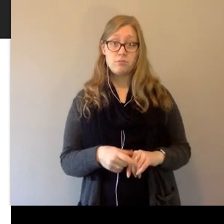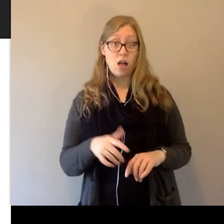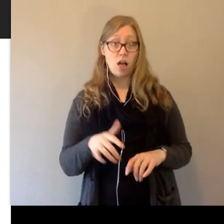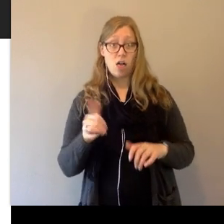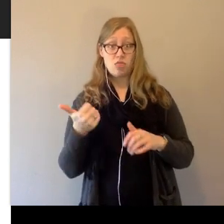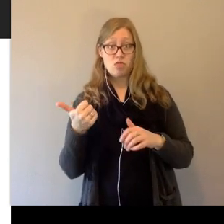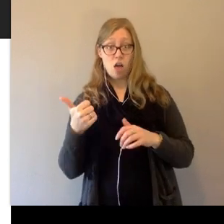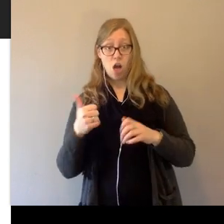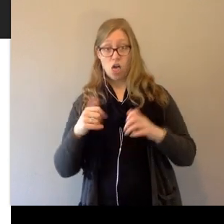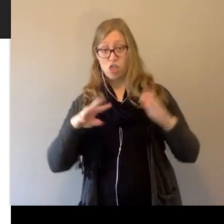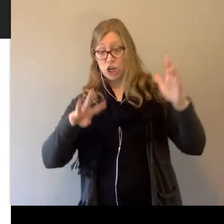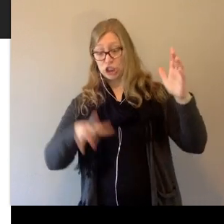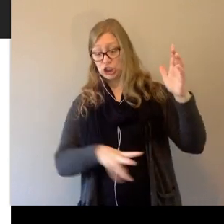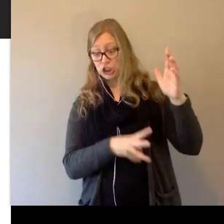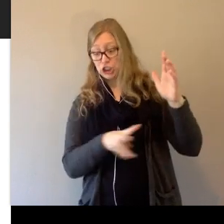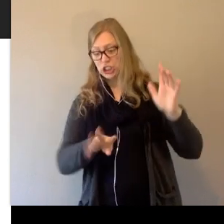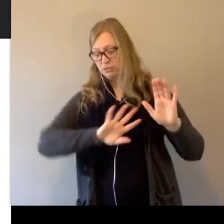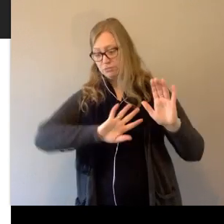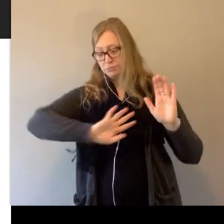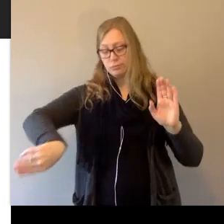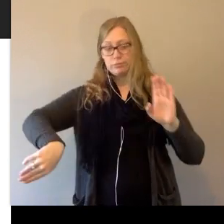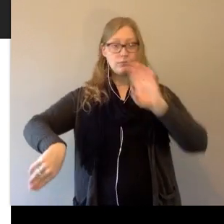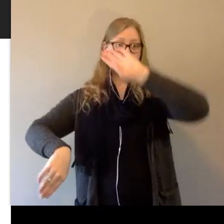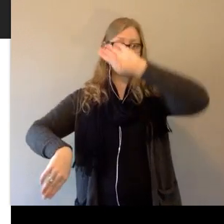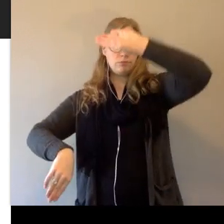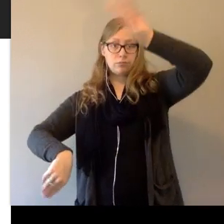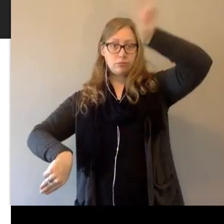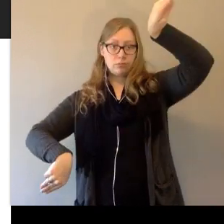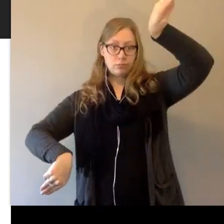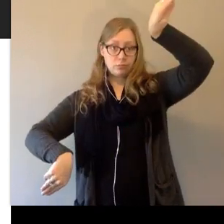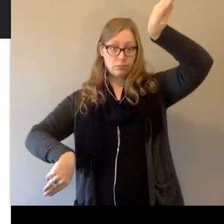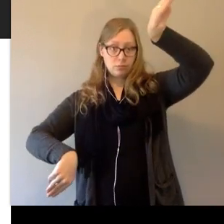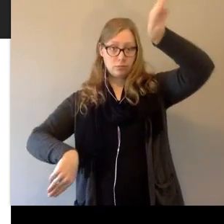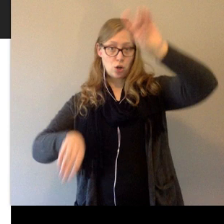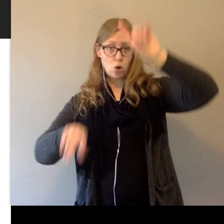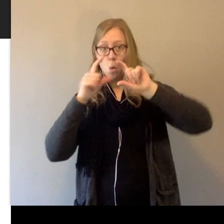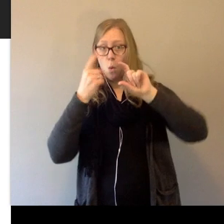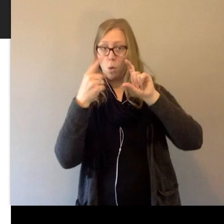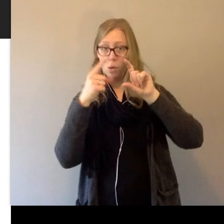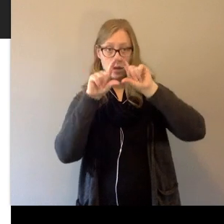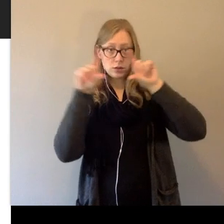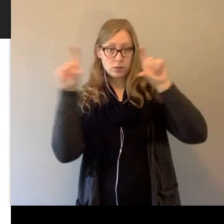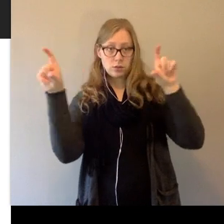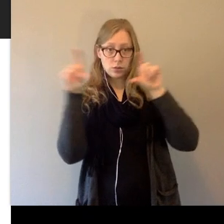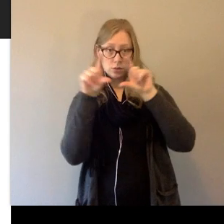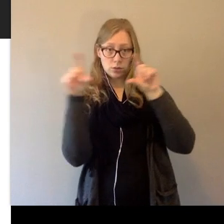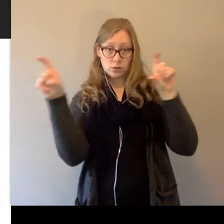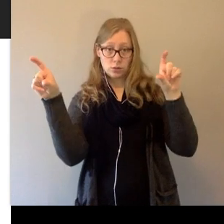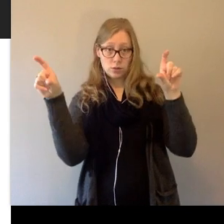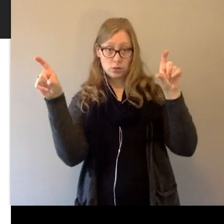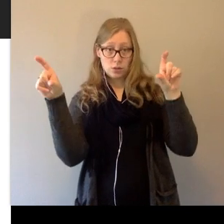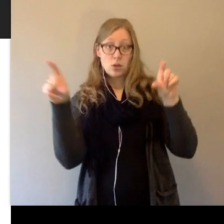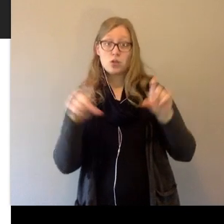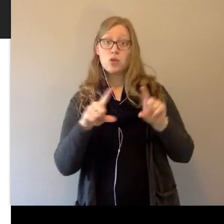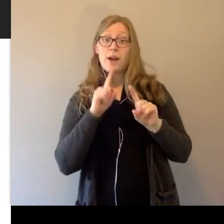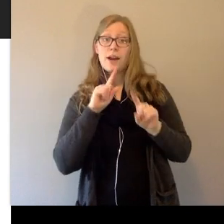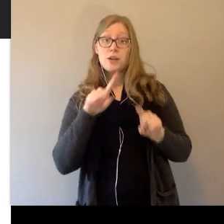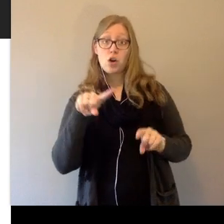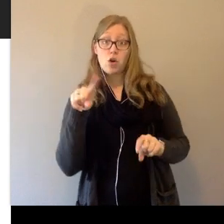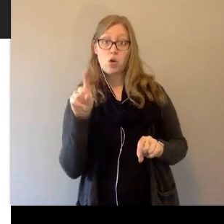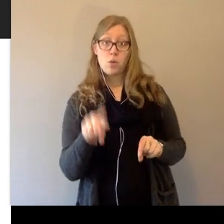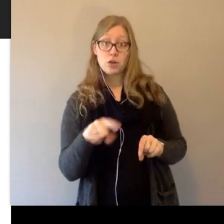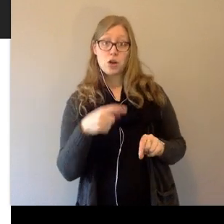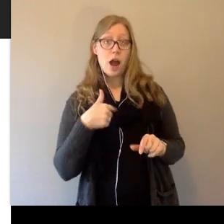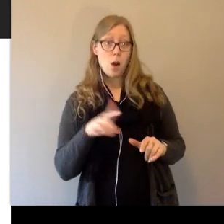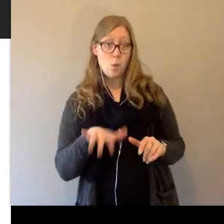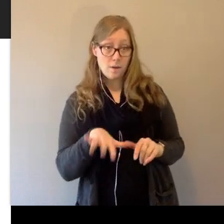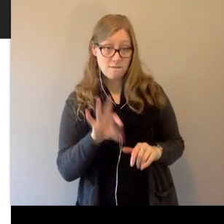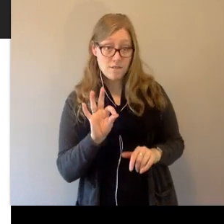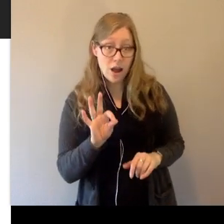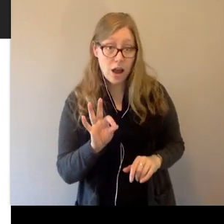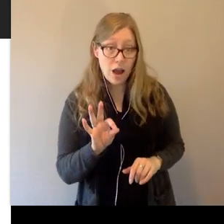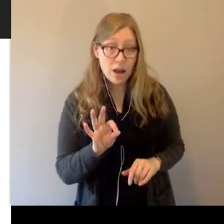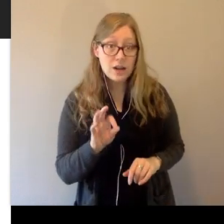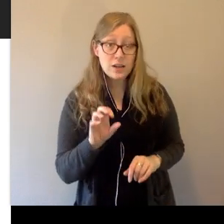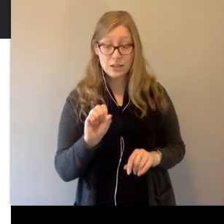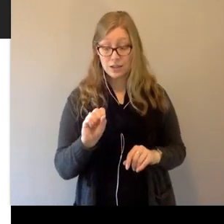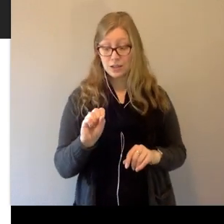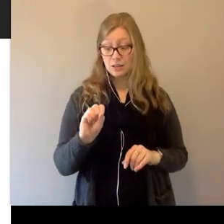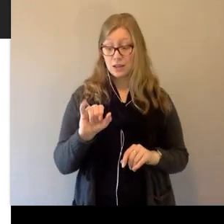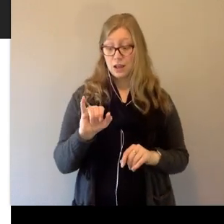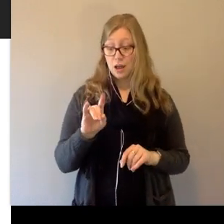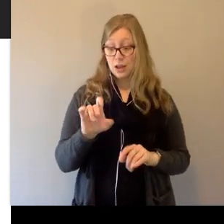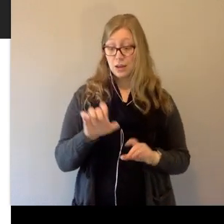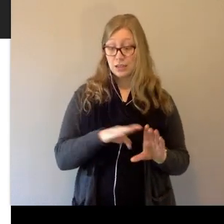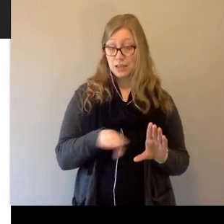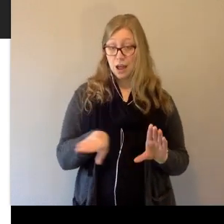even need. And so we're going to answer the question. I want to find the side lengths of x and y. So we're going to set